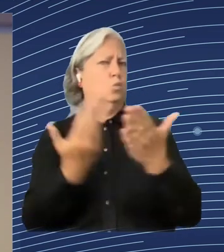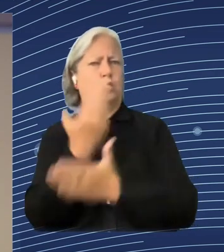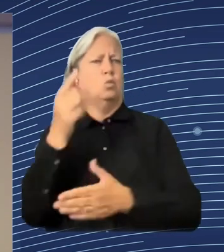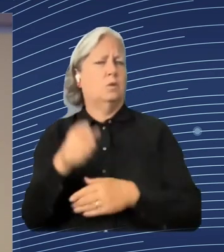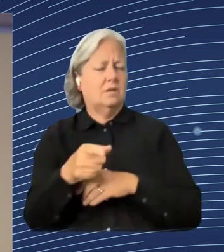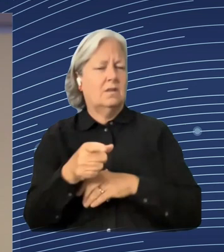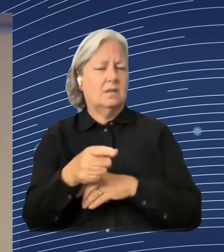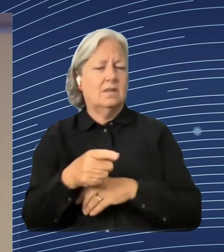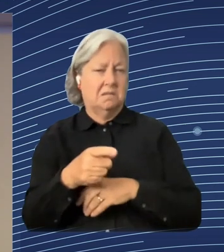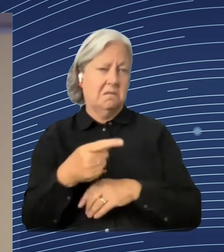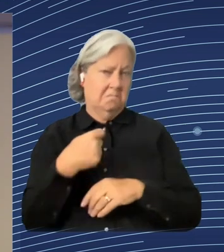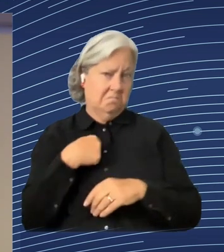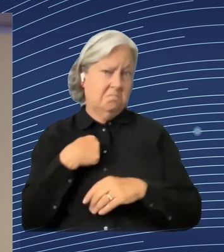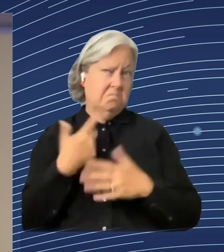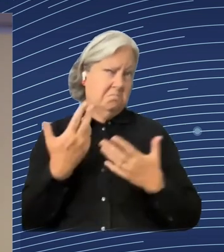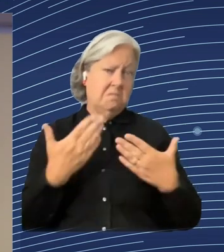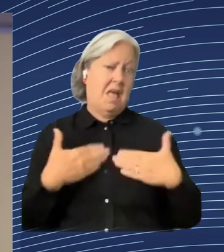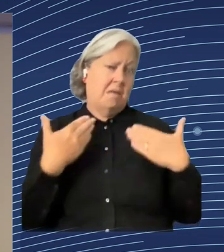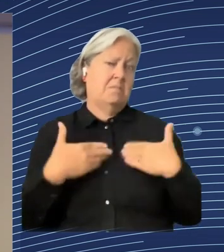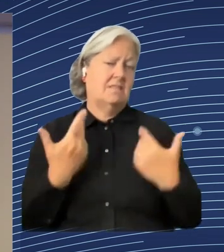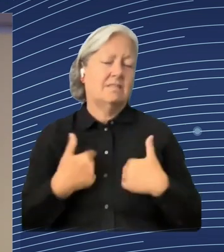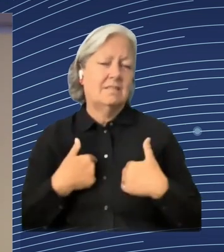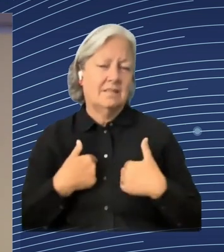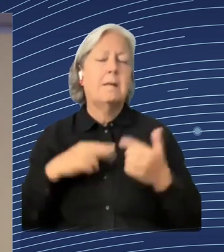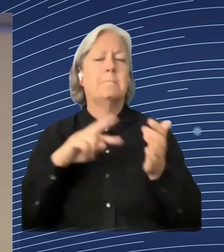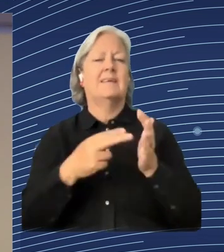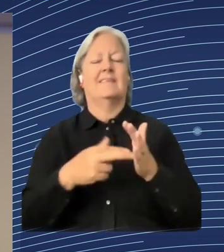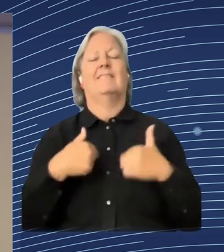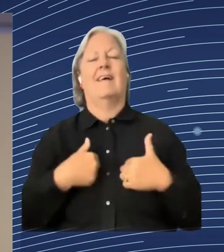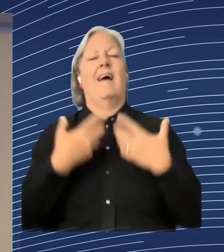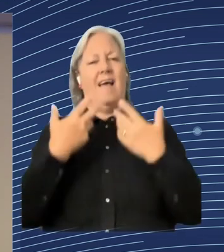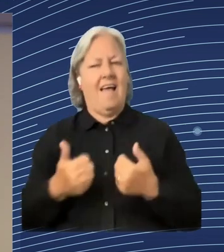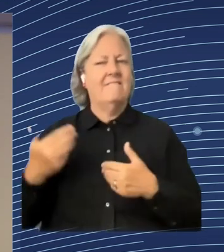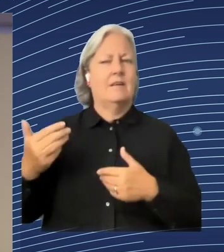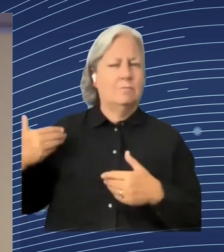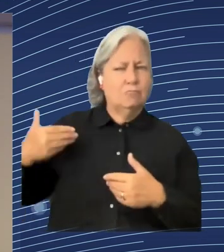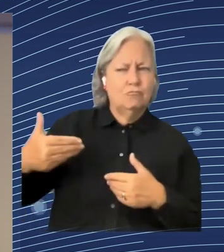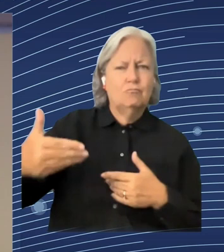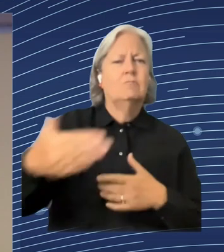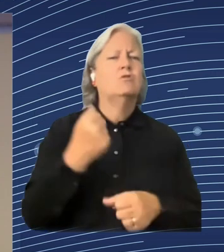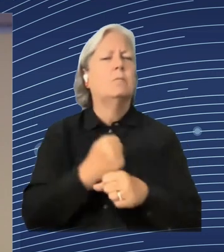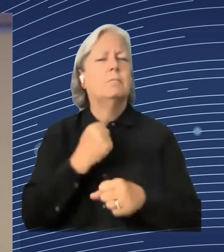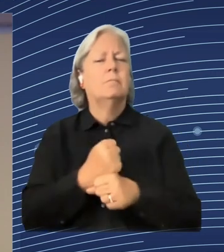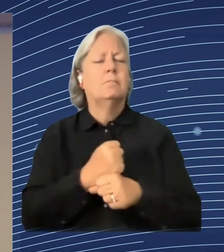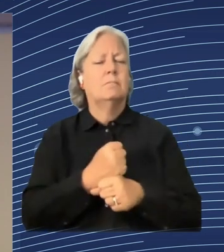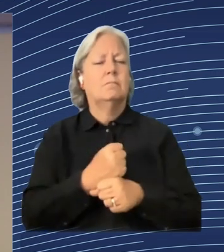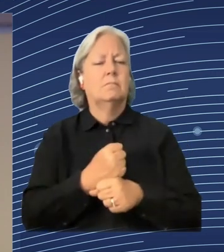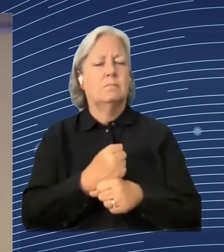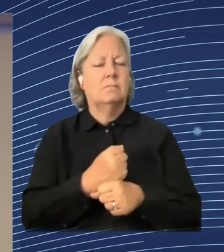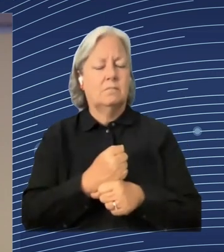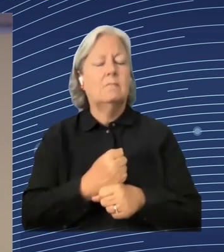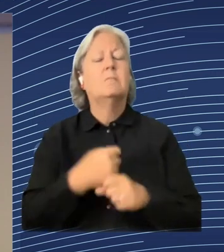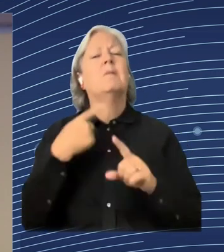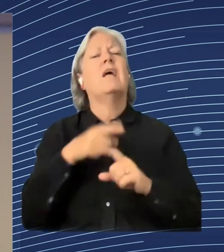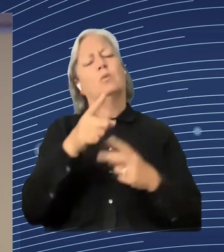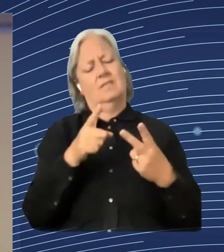happy with that because that means we always have a job. And with that saying, I respond also on your second question,